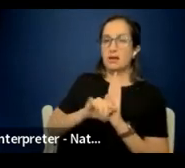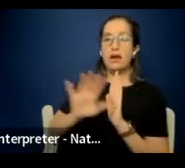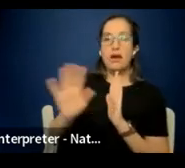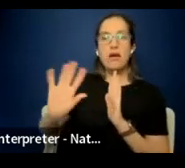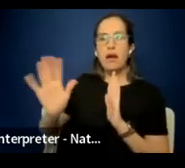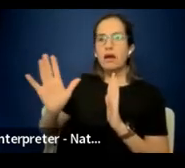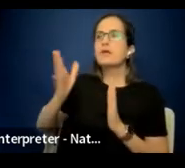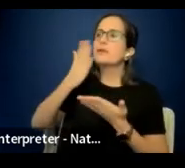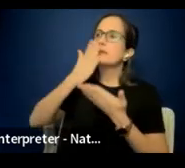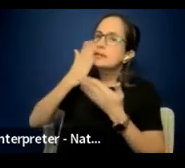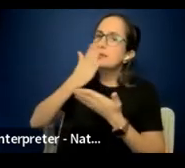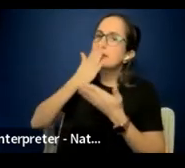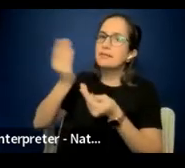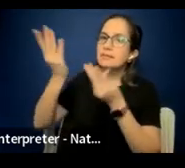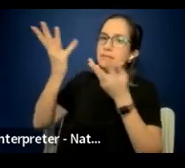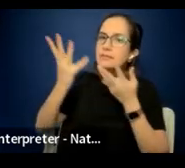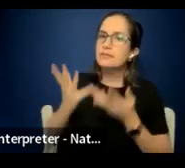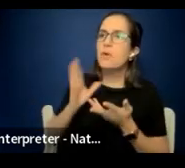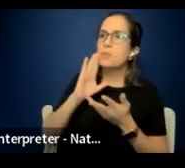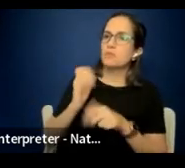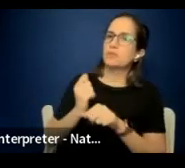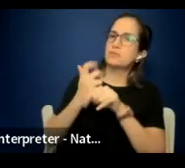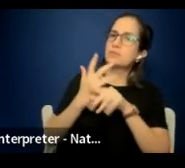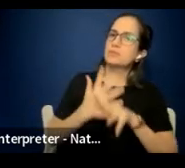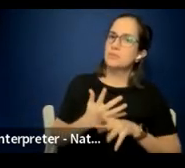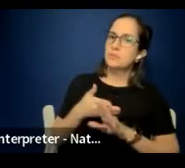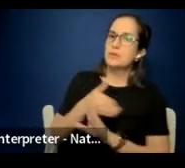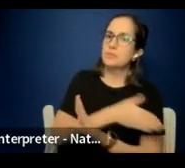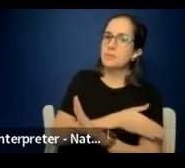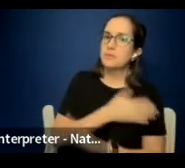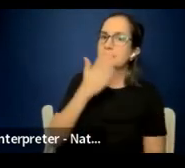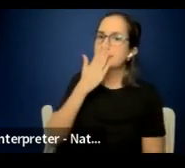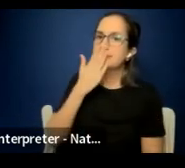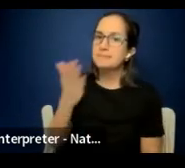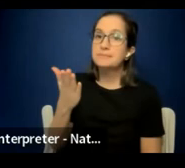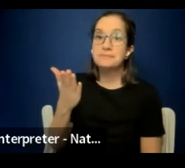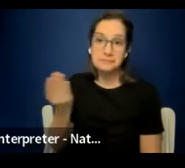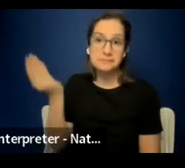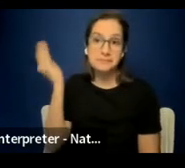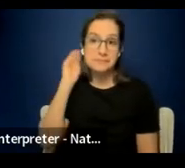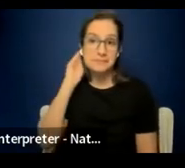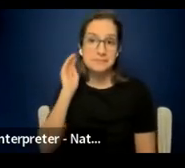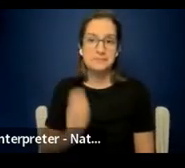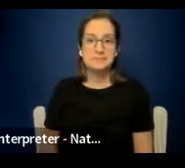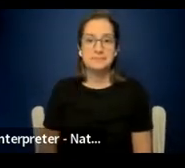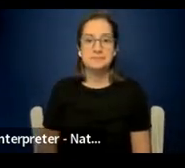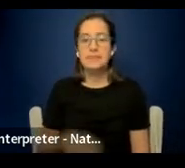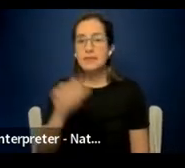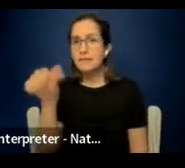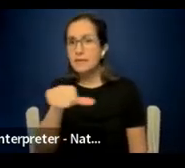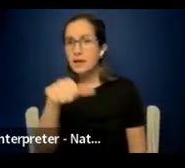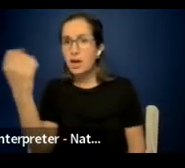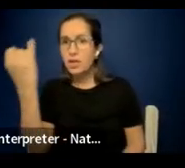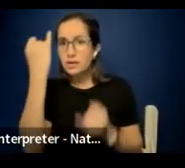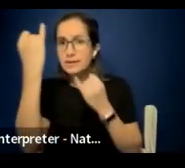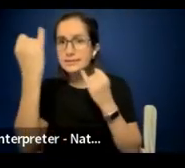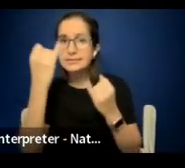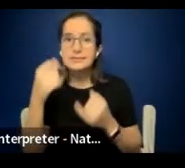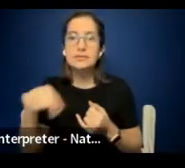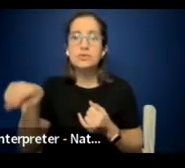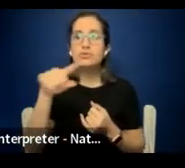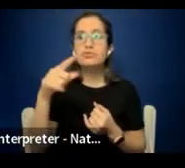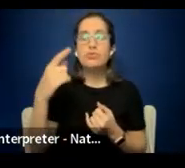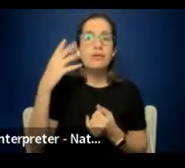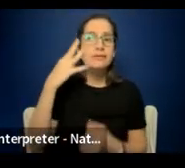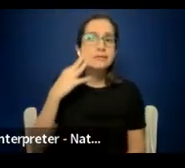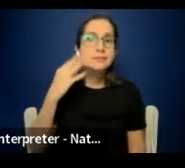Does anyone else have anything to chime in on the chat about onboarding volunteers? Anything that they want to, you know, a couple of best practices or something that they